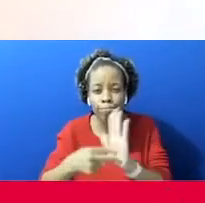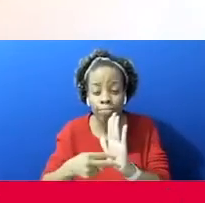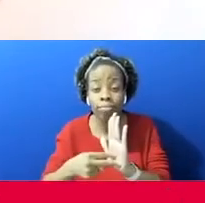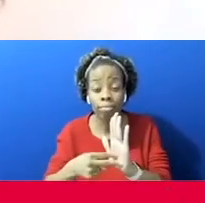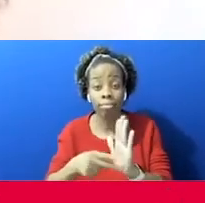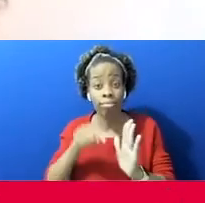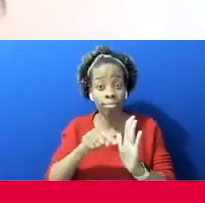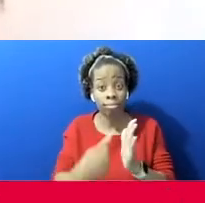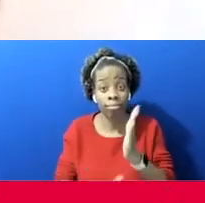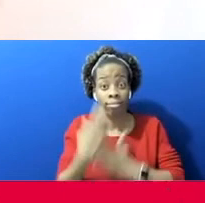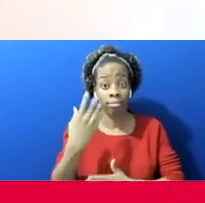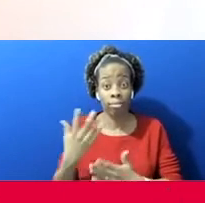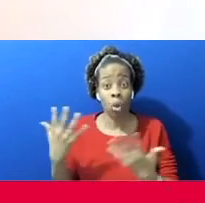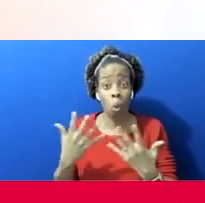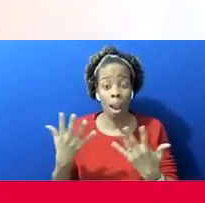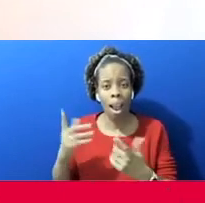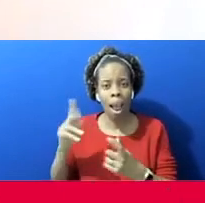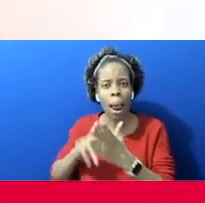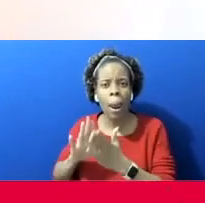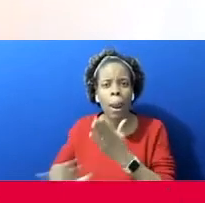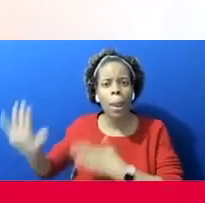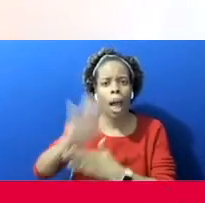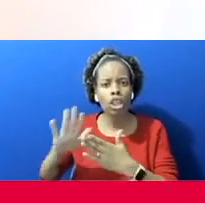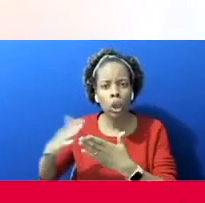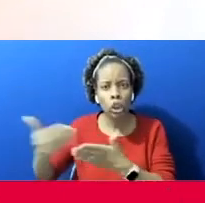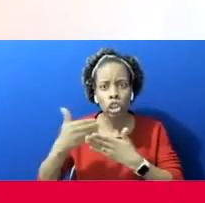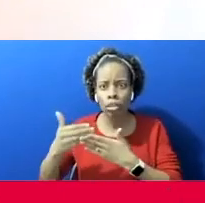I say it in air quotes because there's nothing sound about it, realistically.